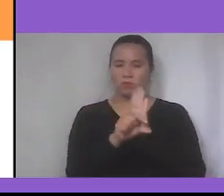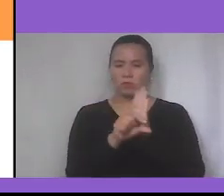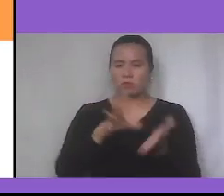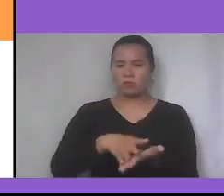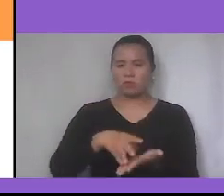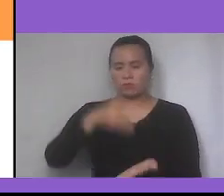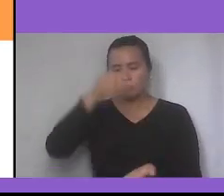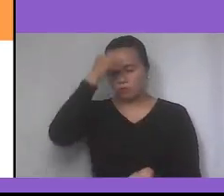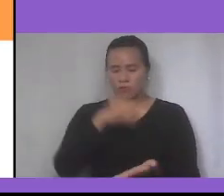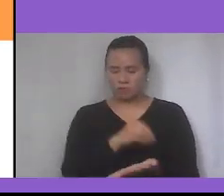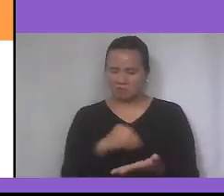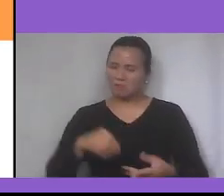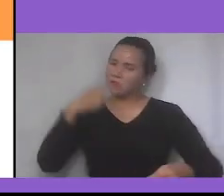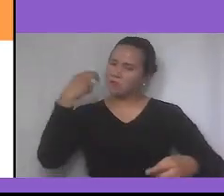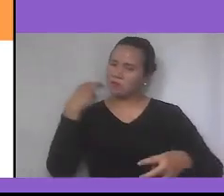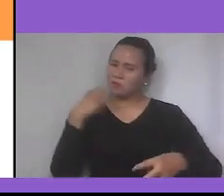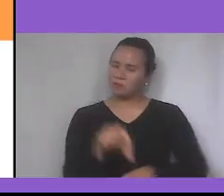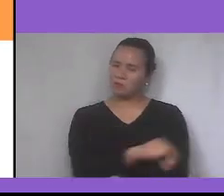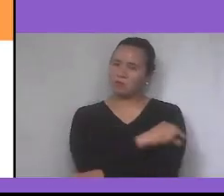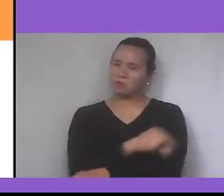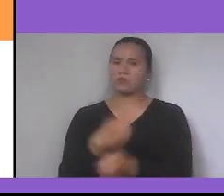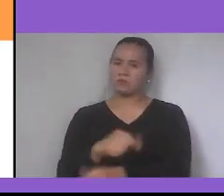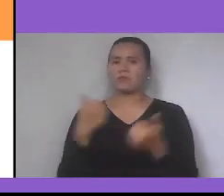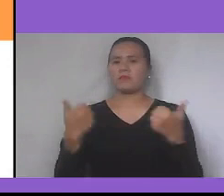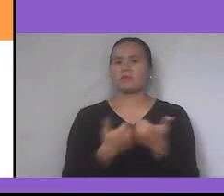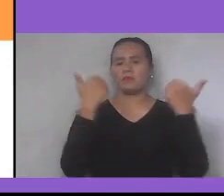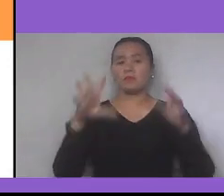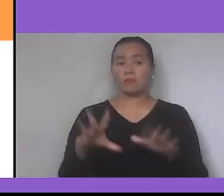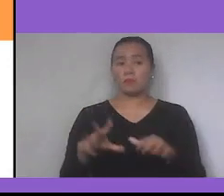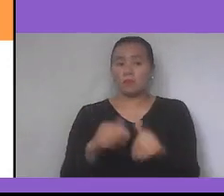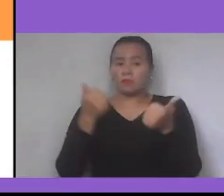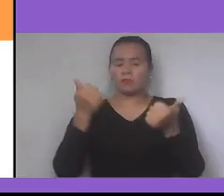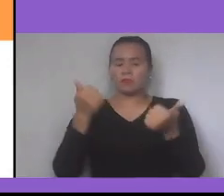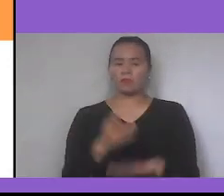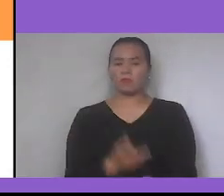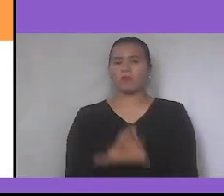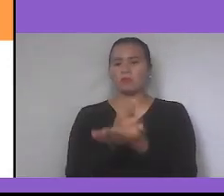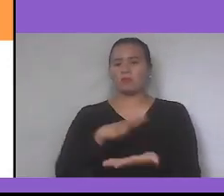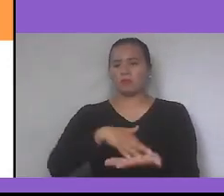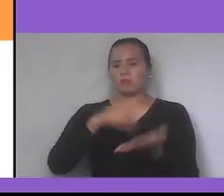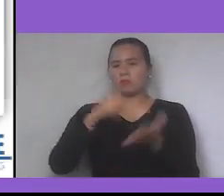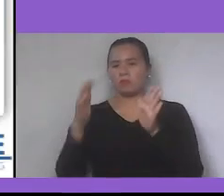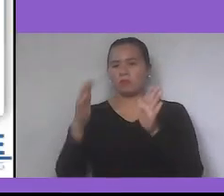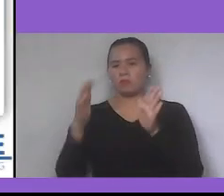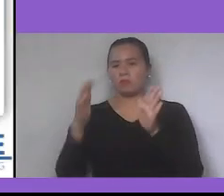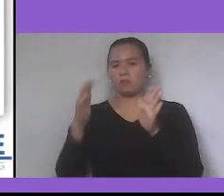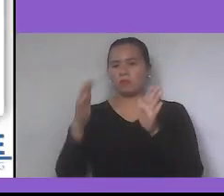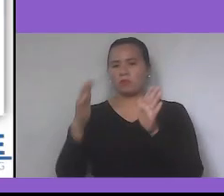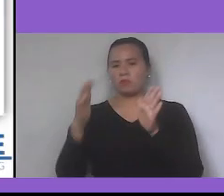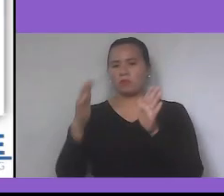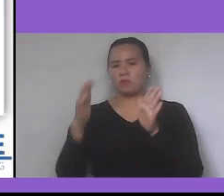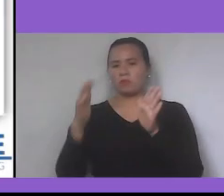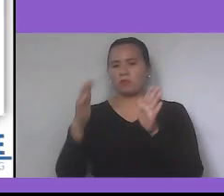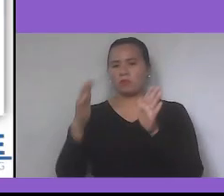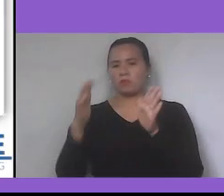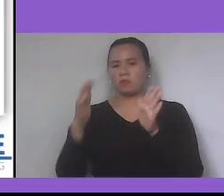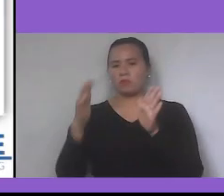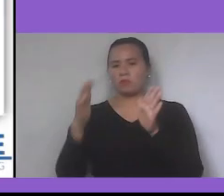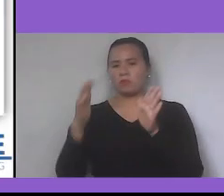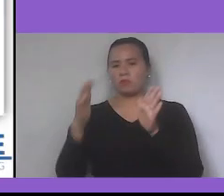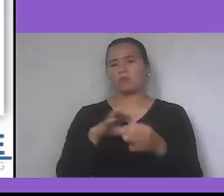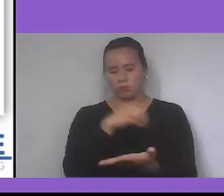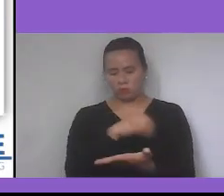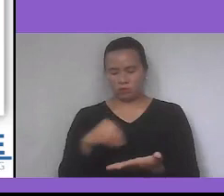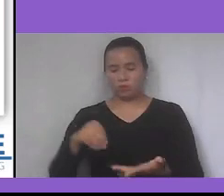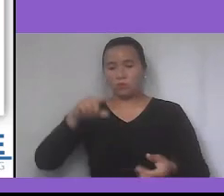learning abilities and background, learning to write can be a special challenge. How can we empower students